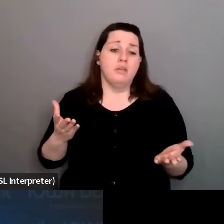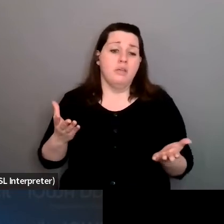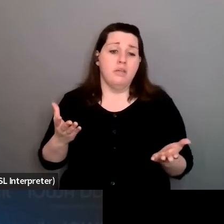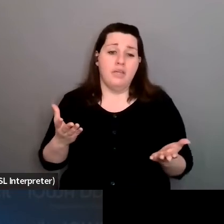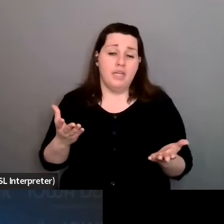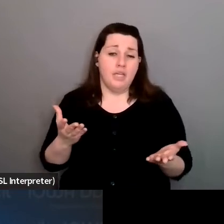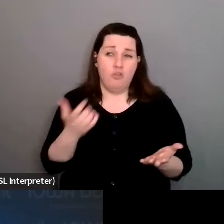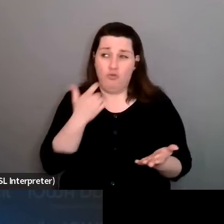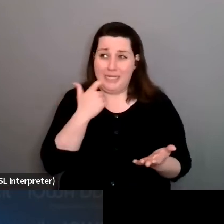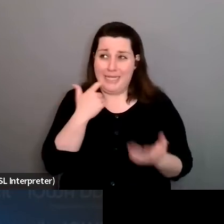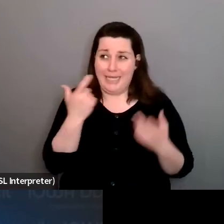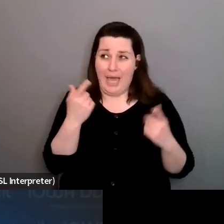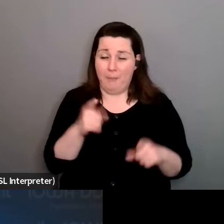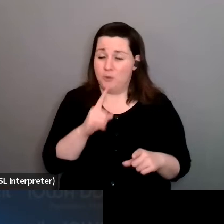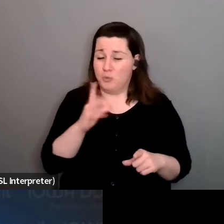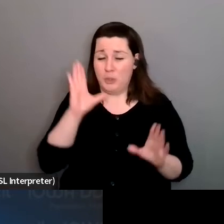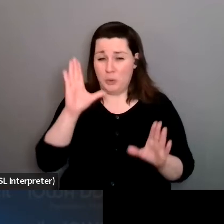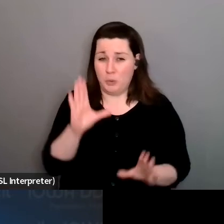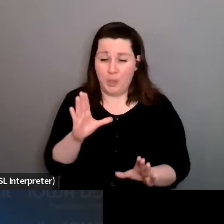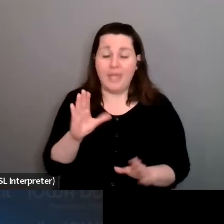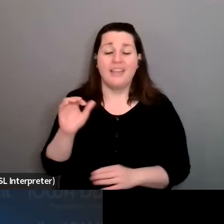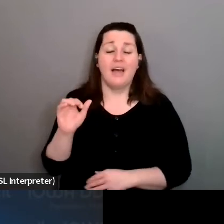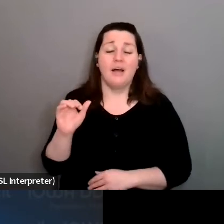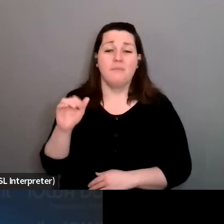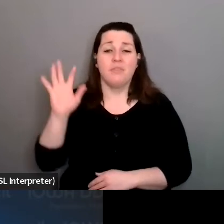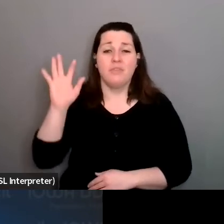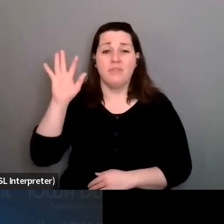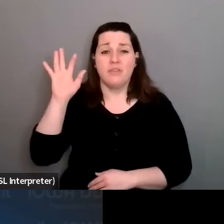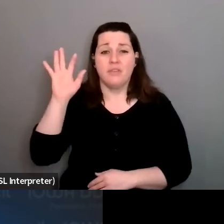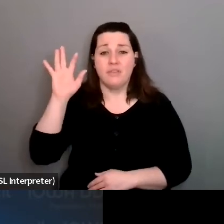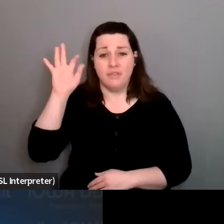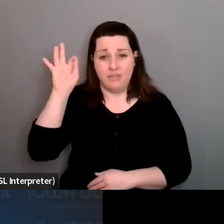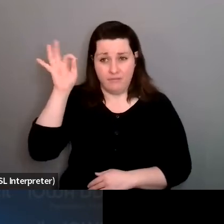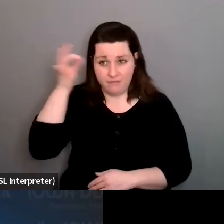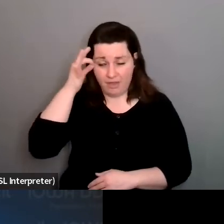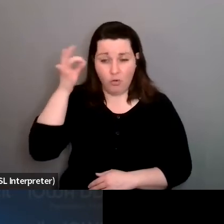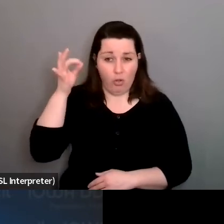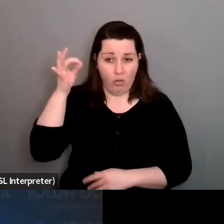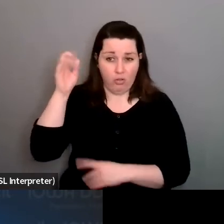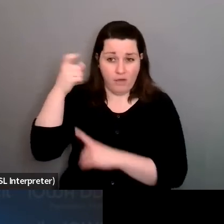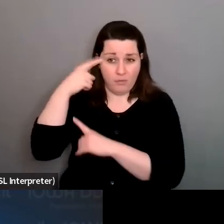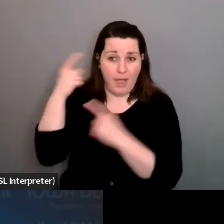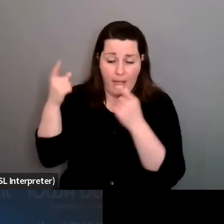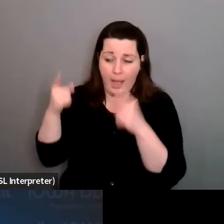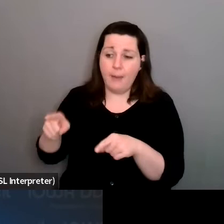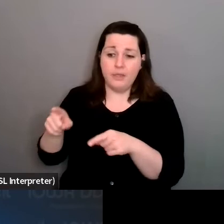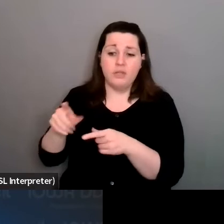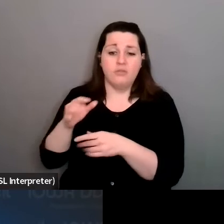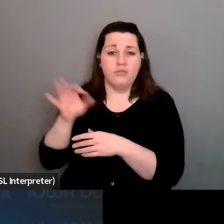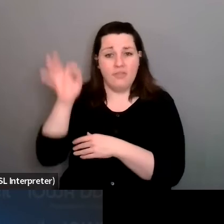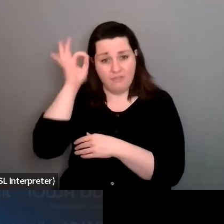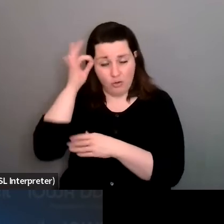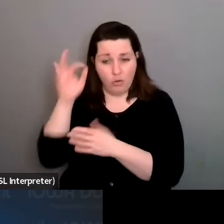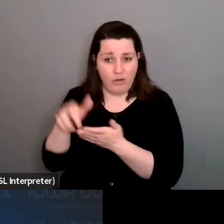here recently with ABLE plans was the federal government, when they released their federal regulations, they